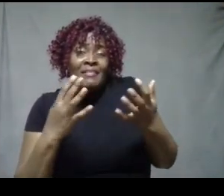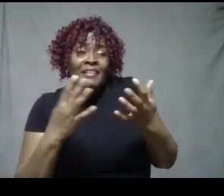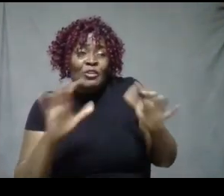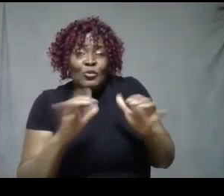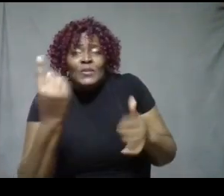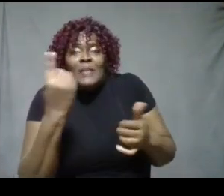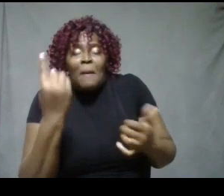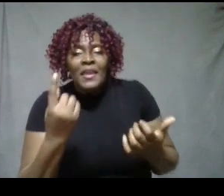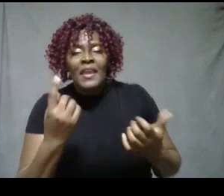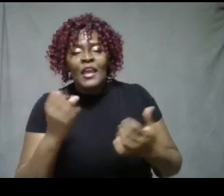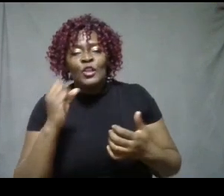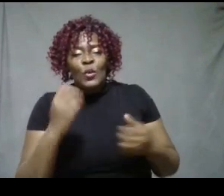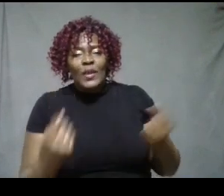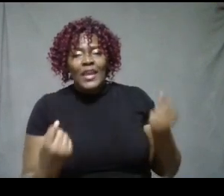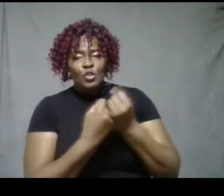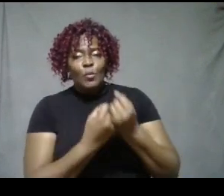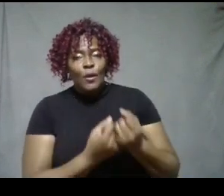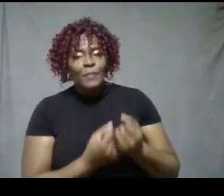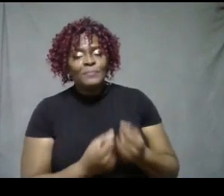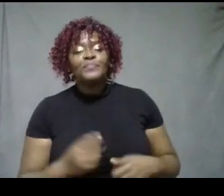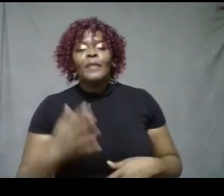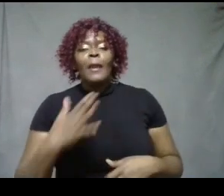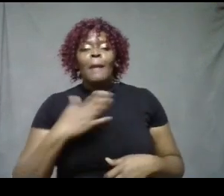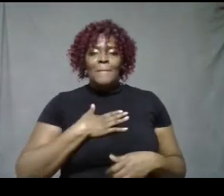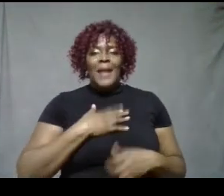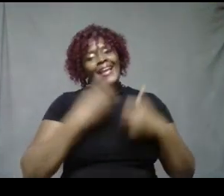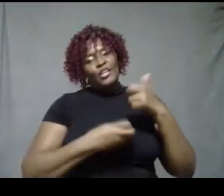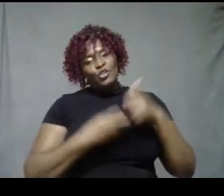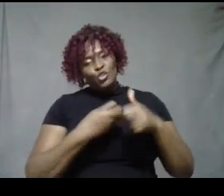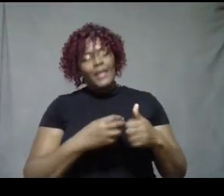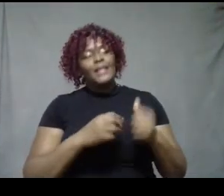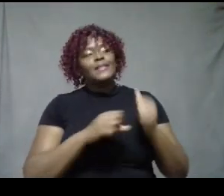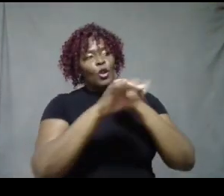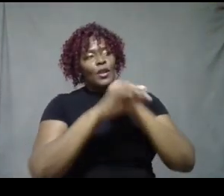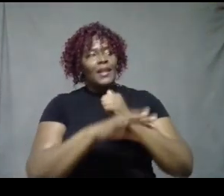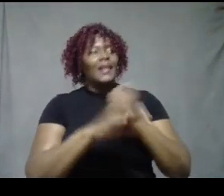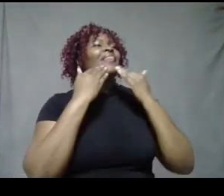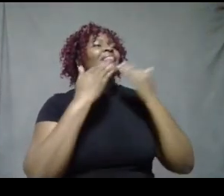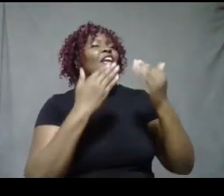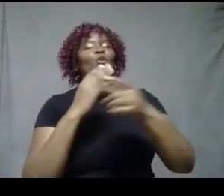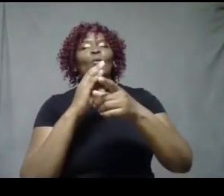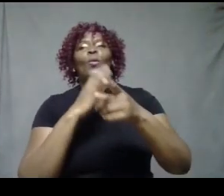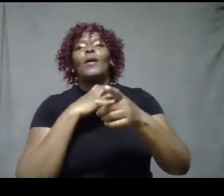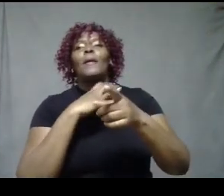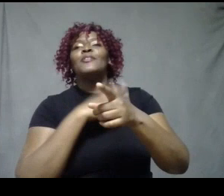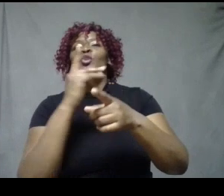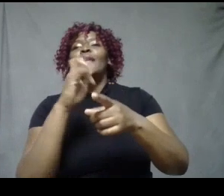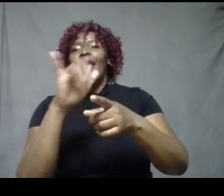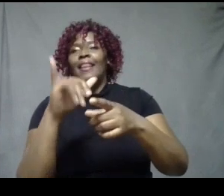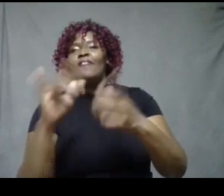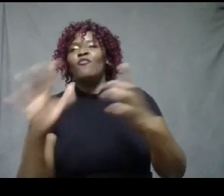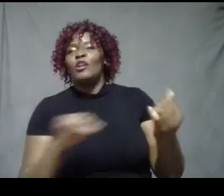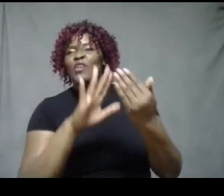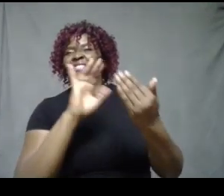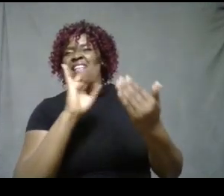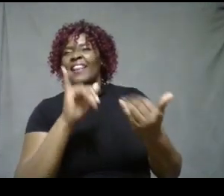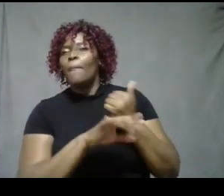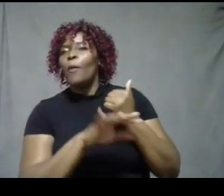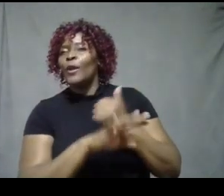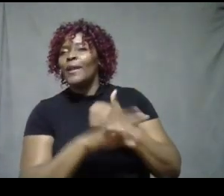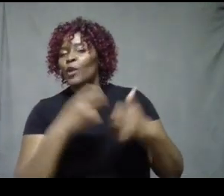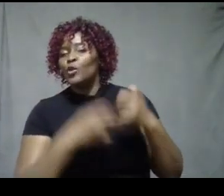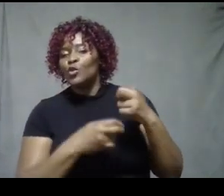forward. My issue is the marketing, and thank you, Commissioner Kelly, for addressing a lot of the marketing issue of this. I